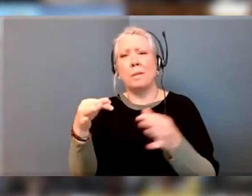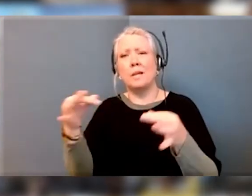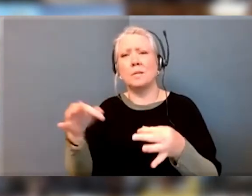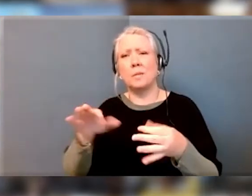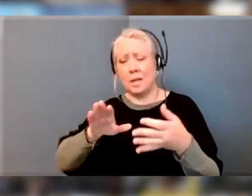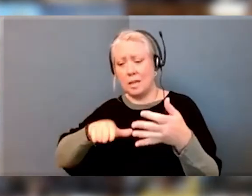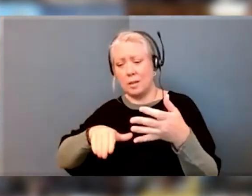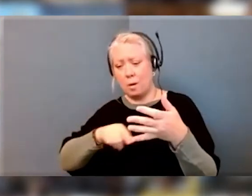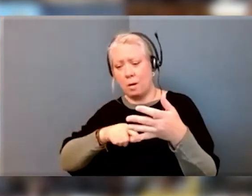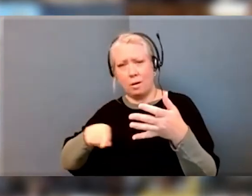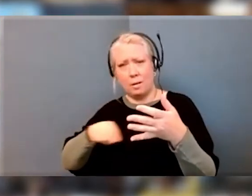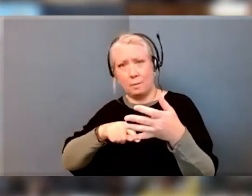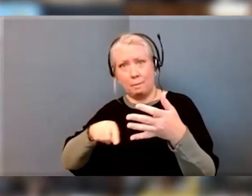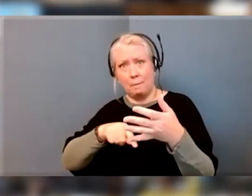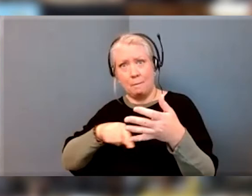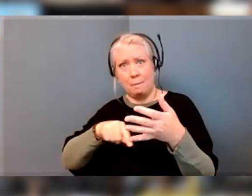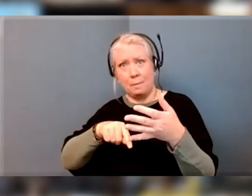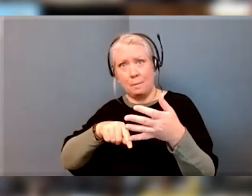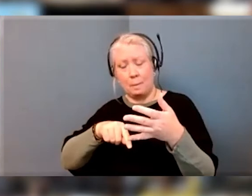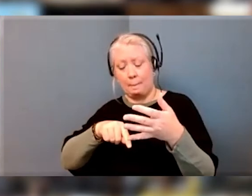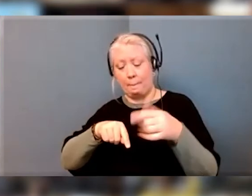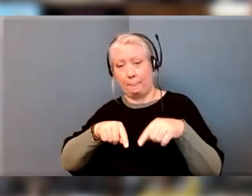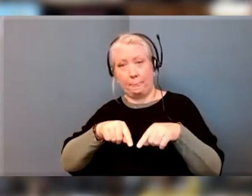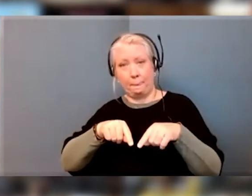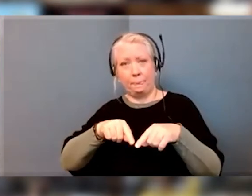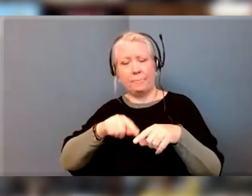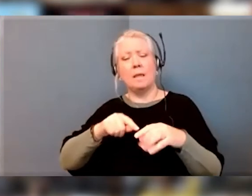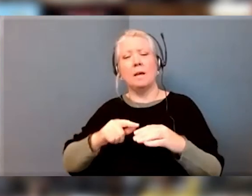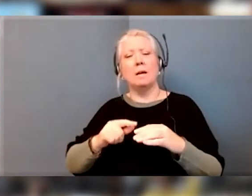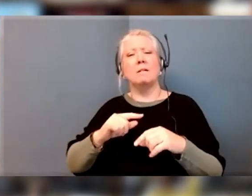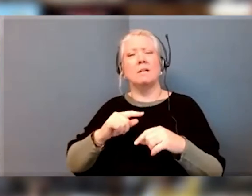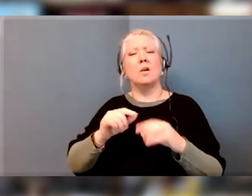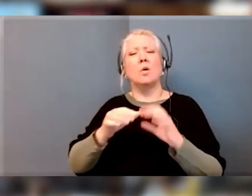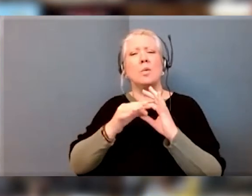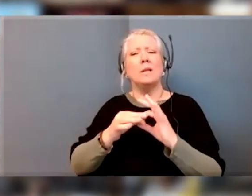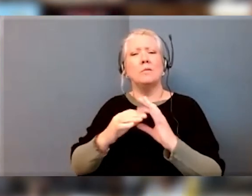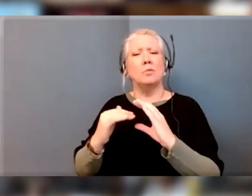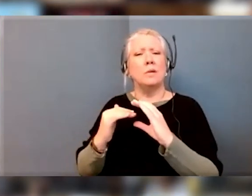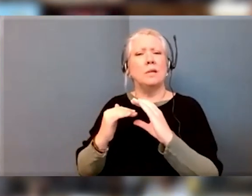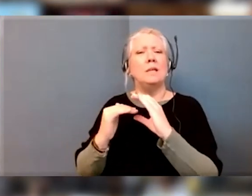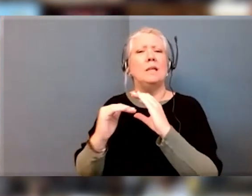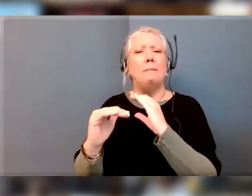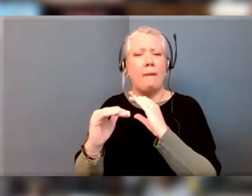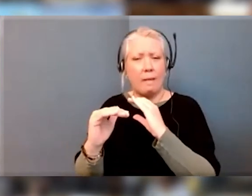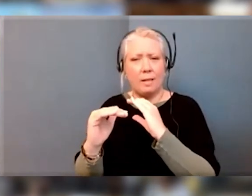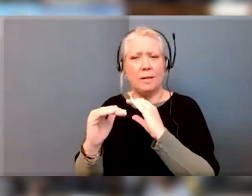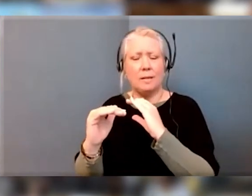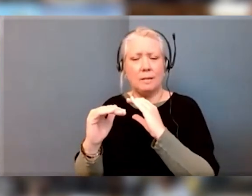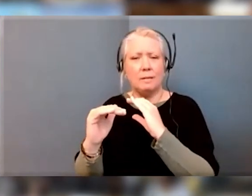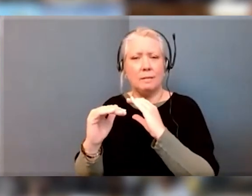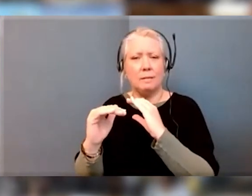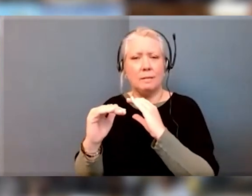as a reminder that you also have to email, you will have to email